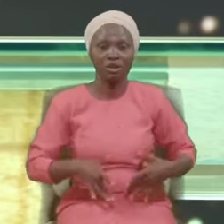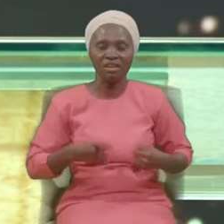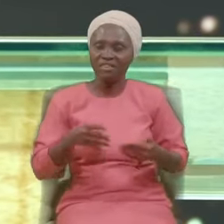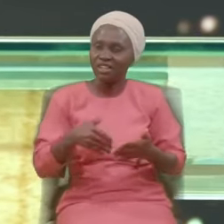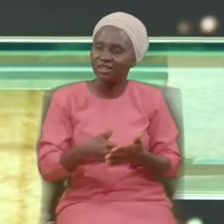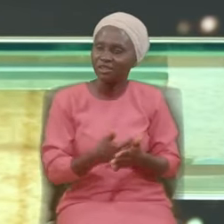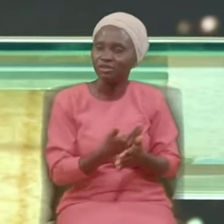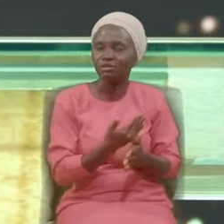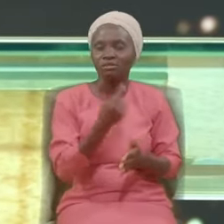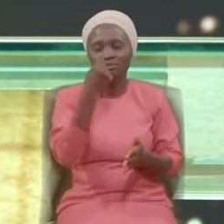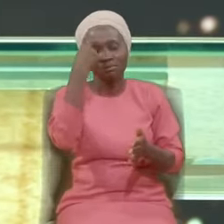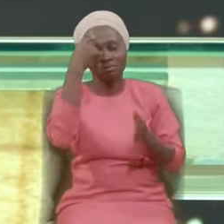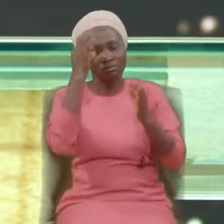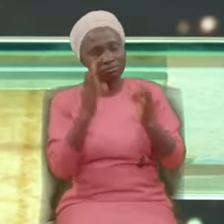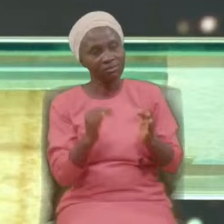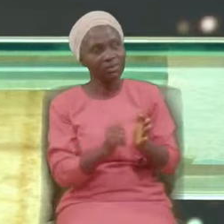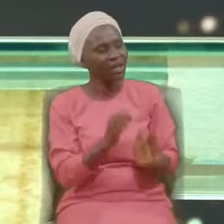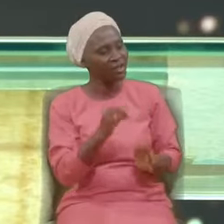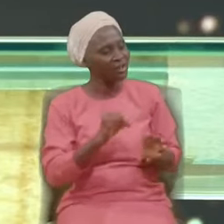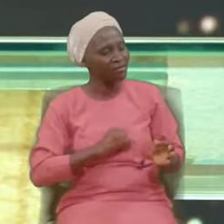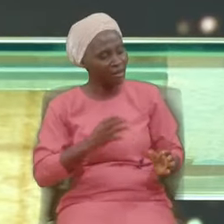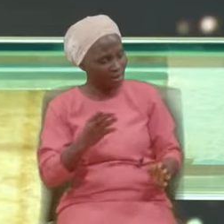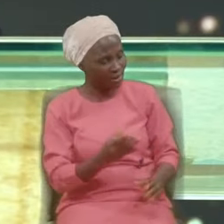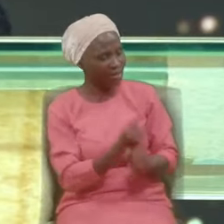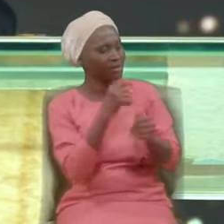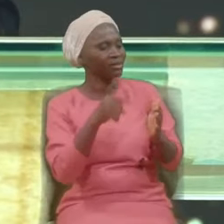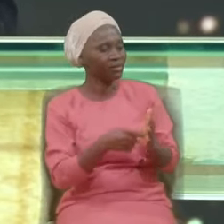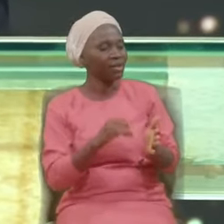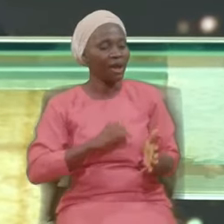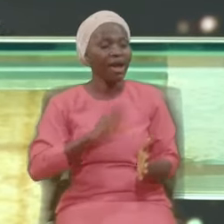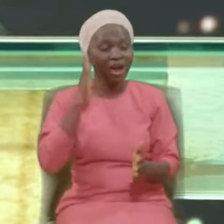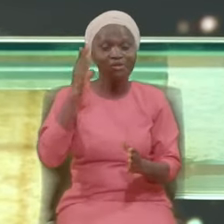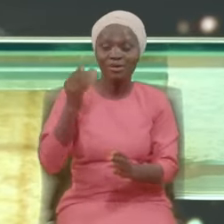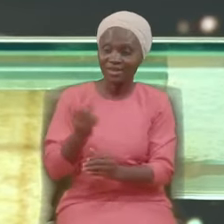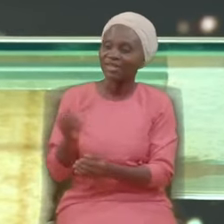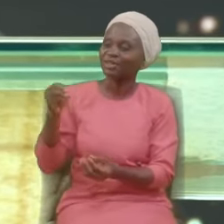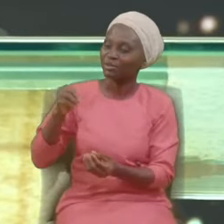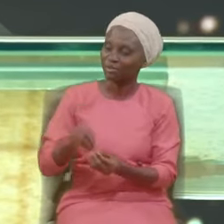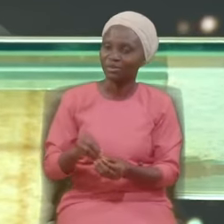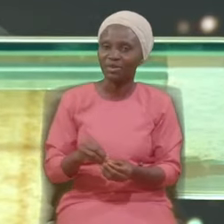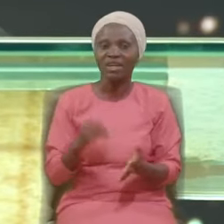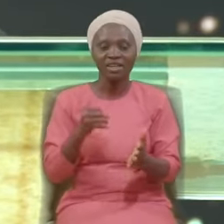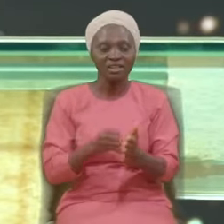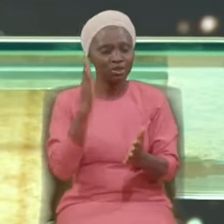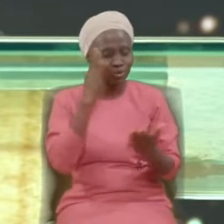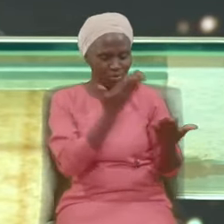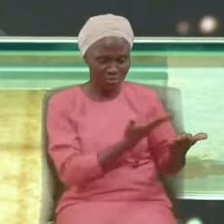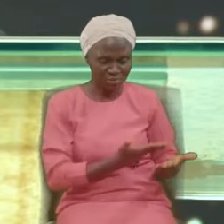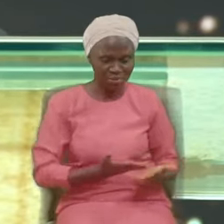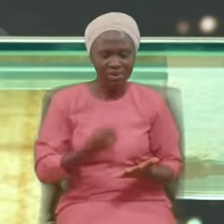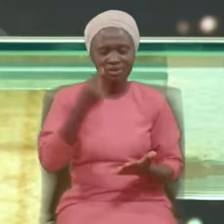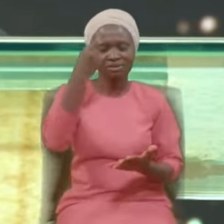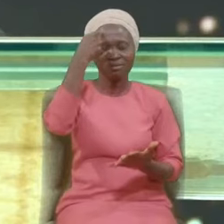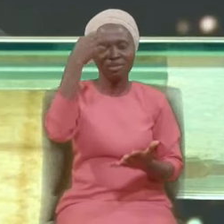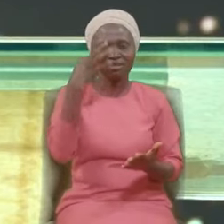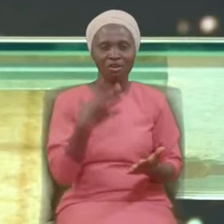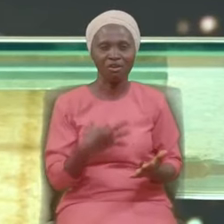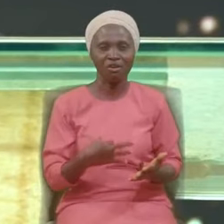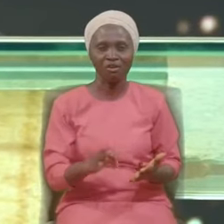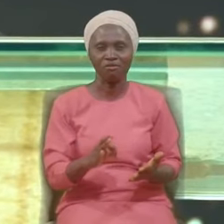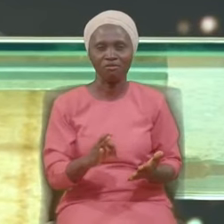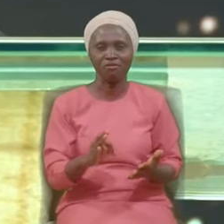got this, I'm going to get more. It brings a sense of fulfillment and a source of